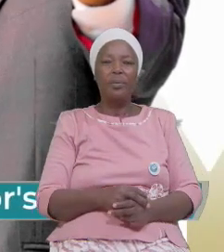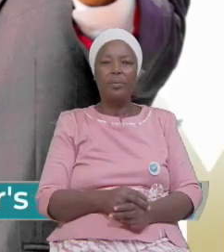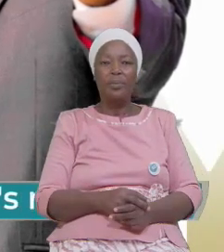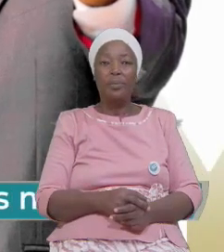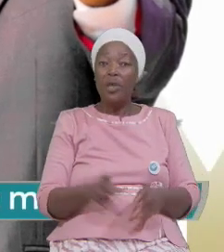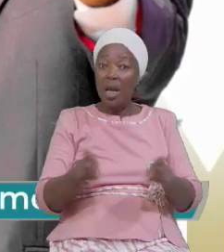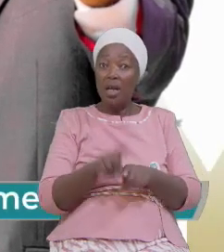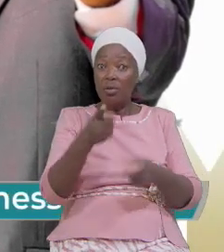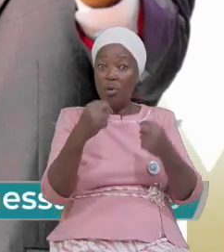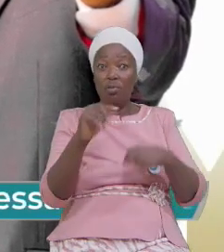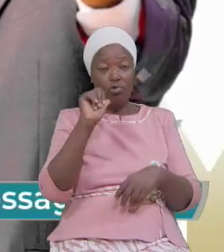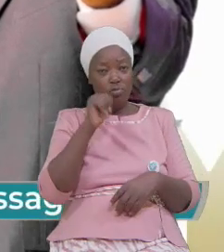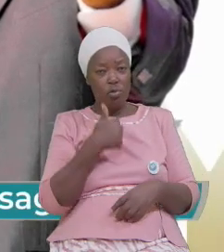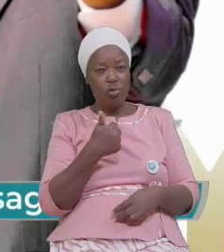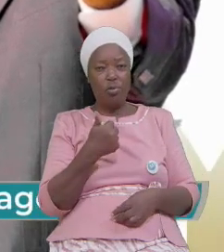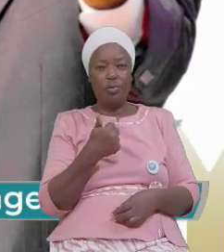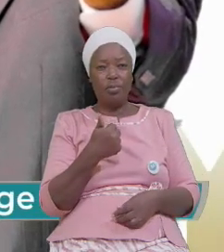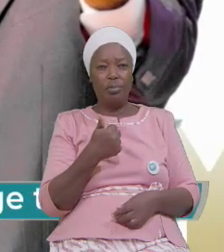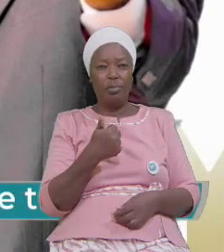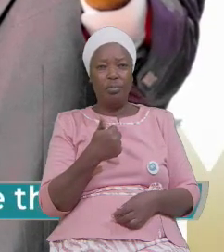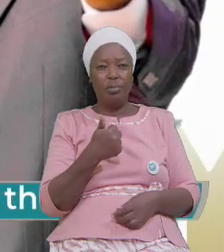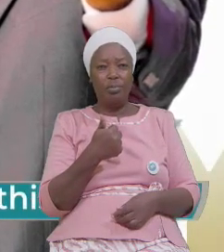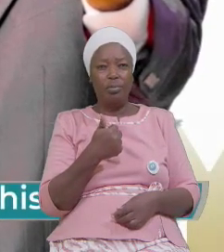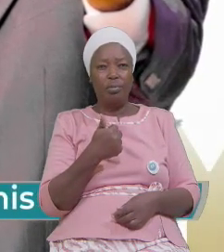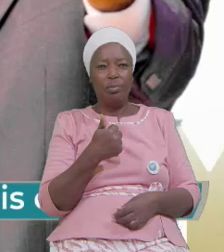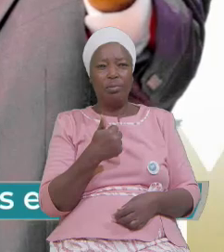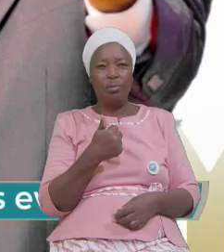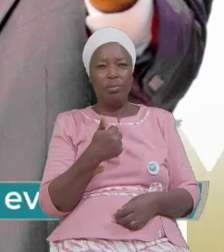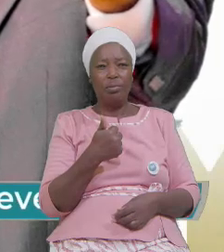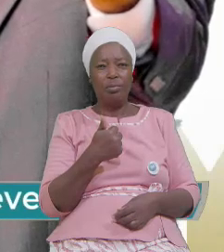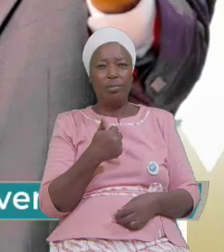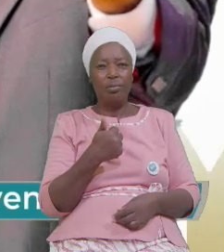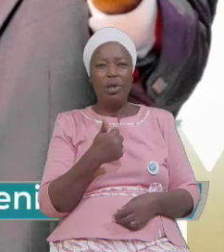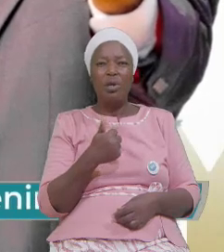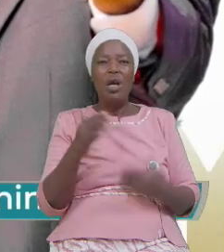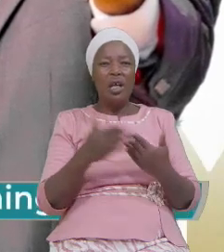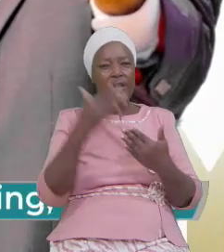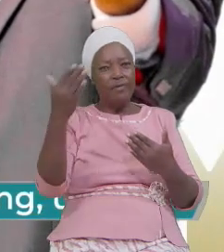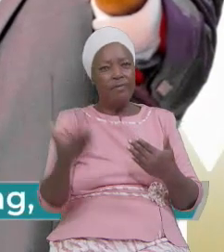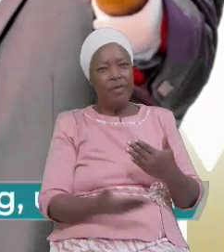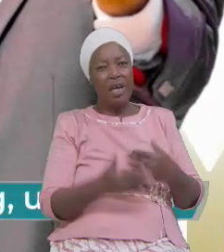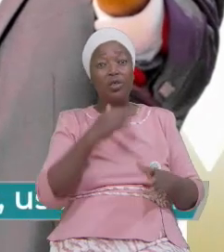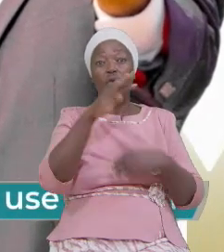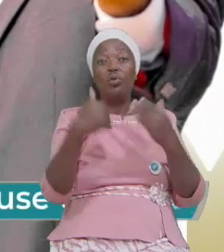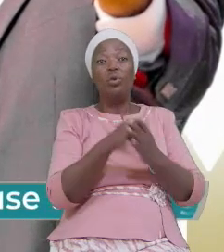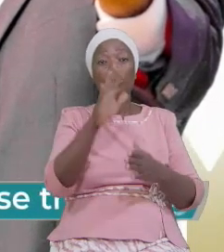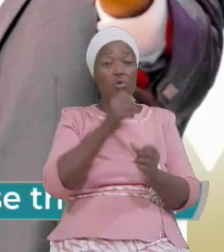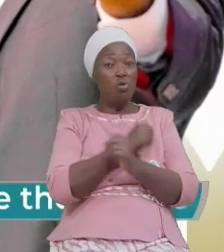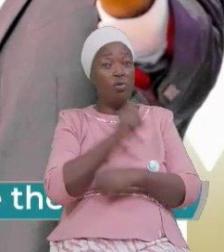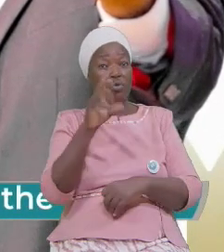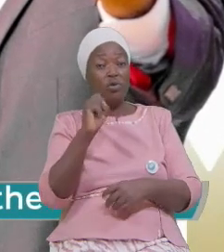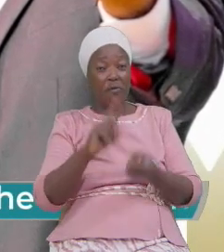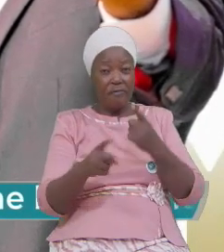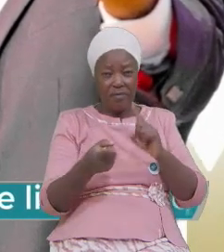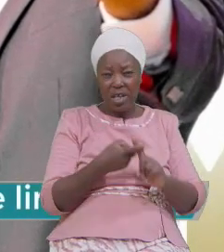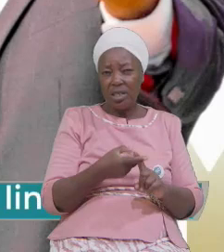coming tomorrow, invite your loved ones, family members, your friends